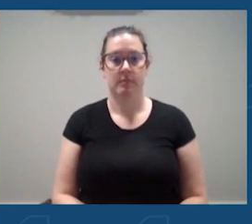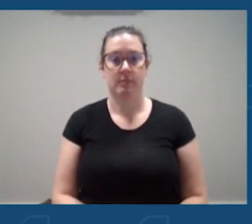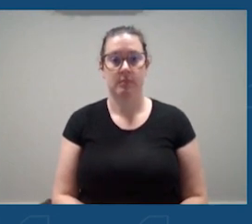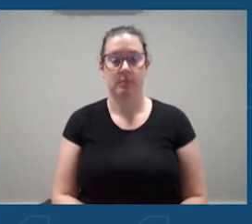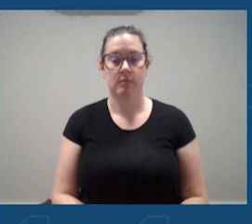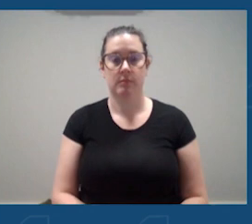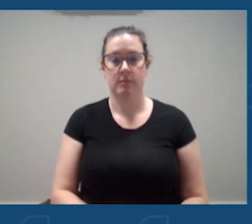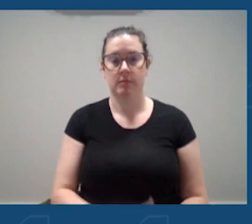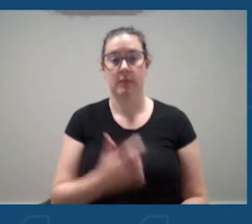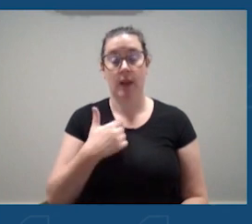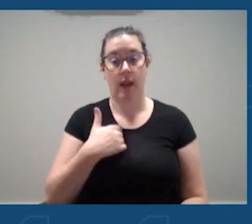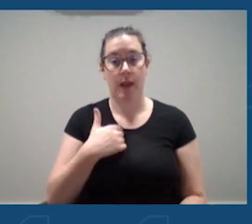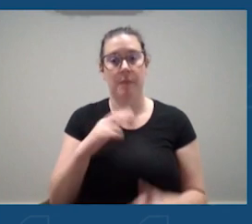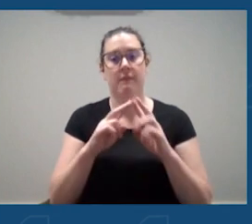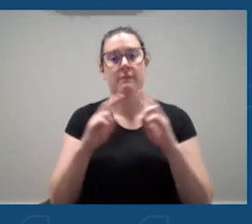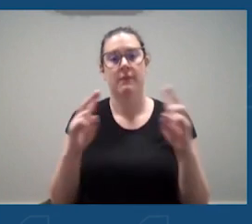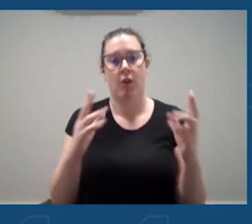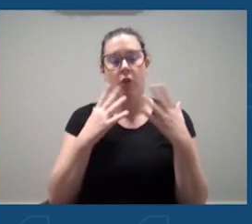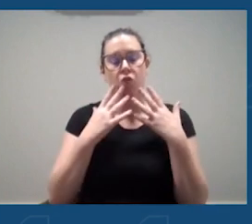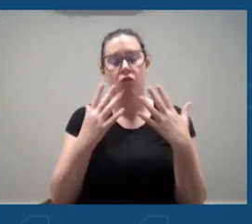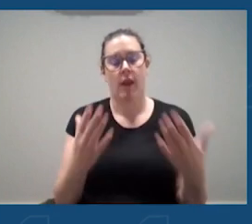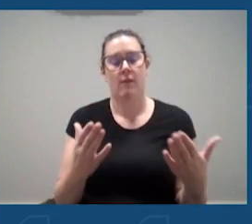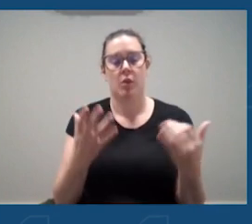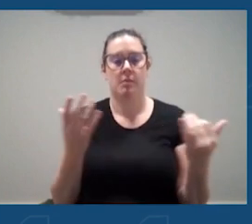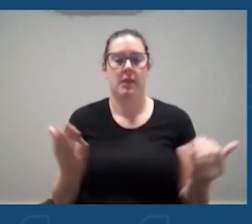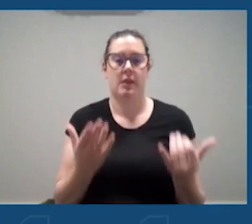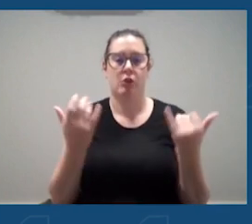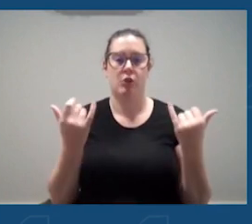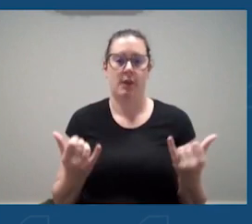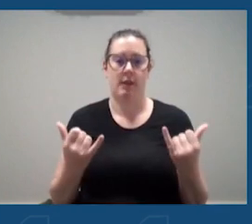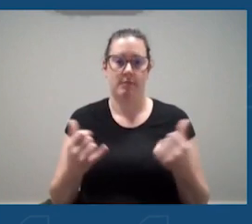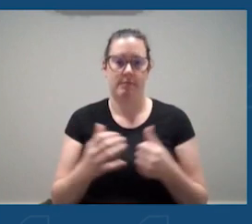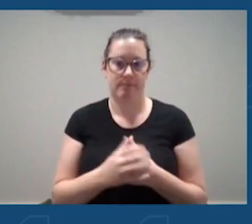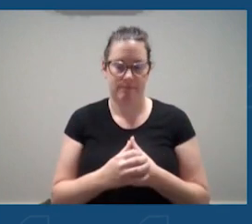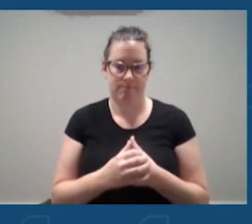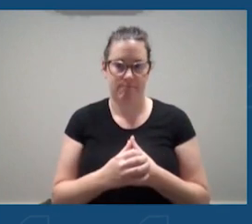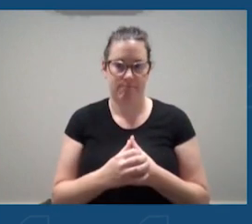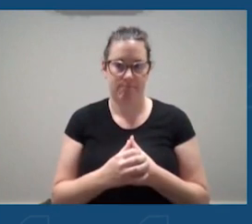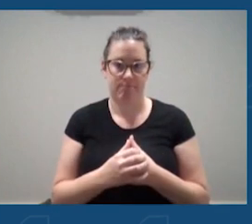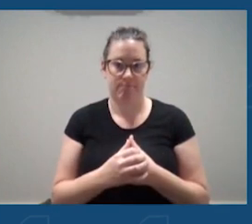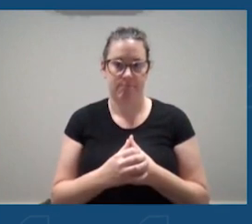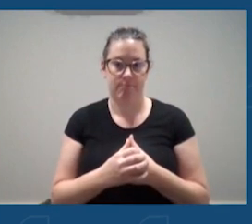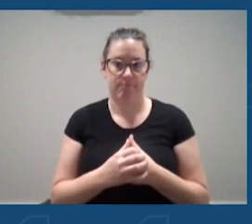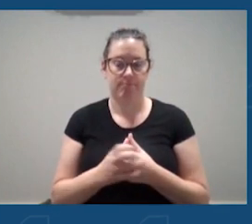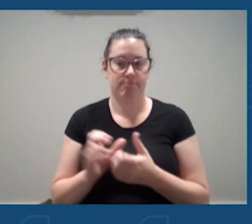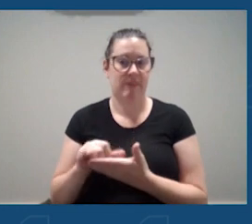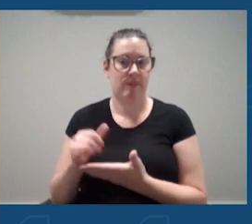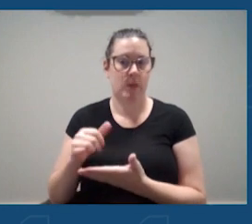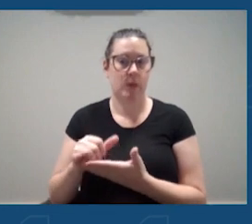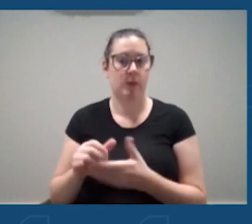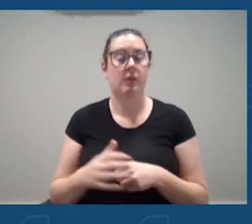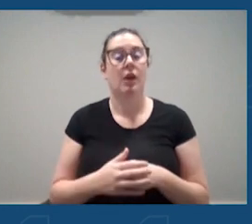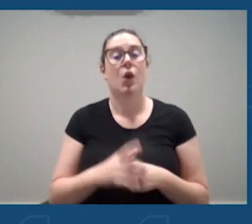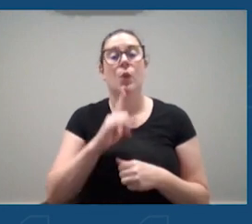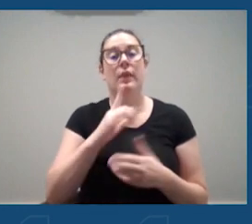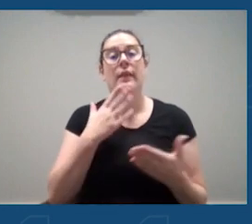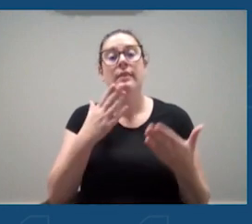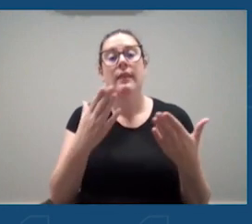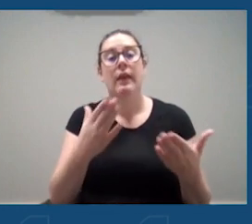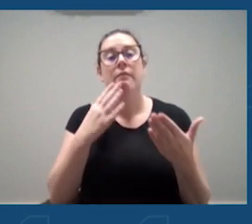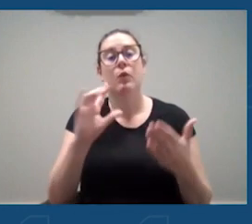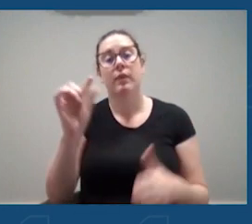I am grateful to be here today and grateful that Governor Hochul is going